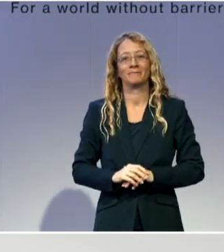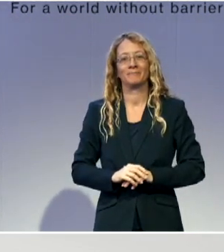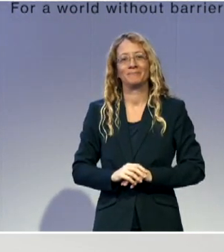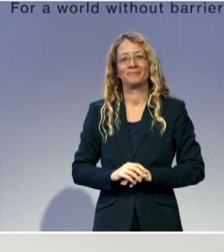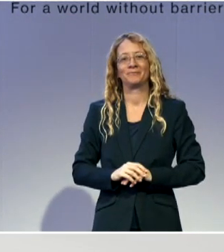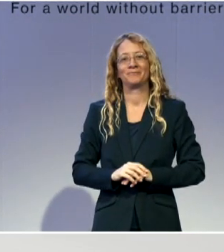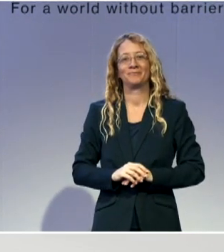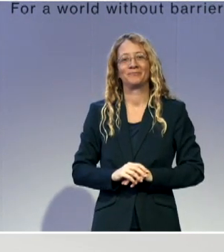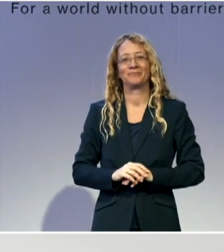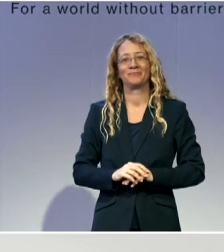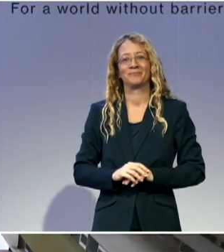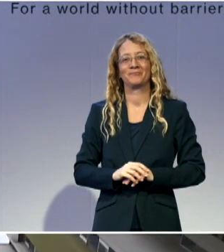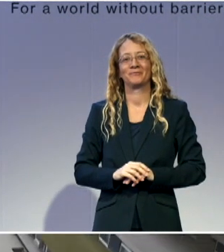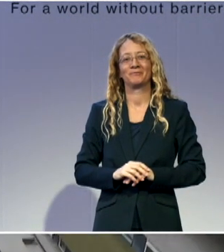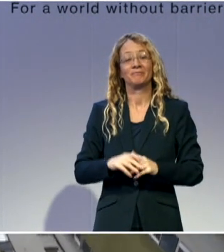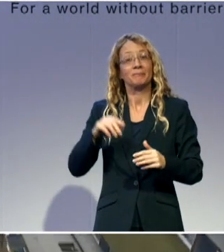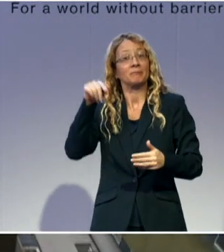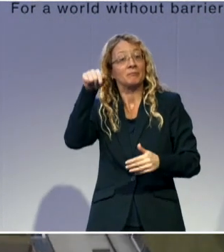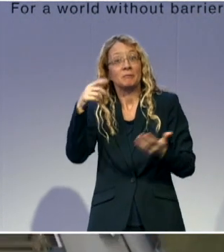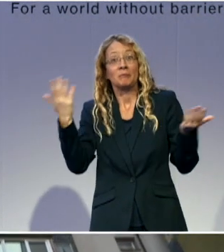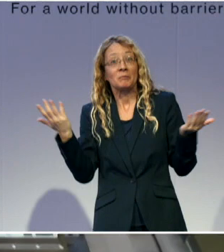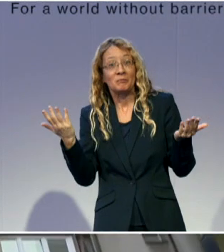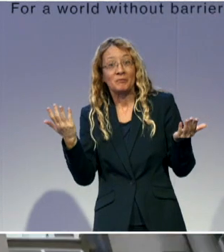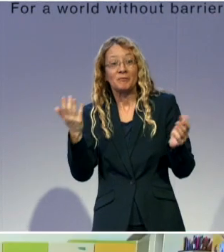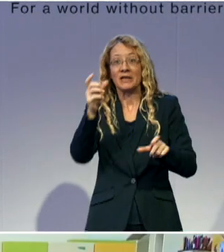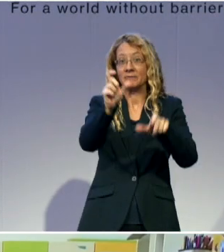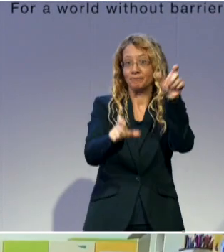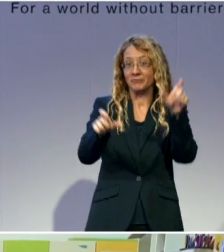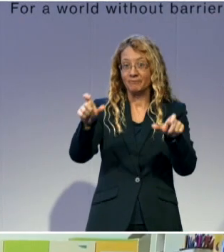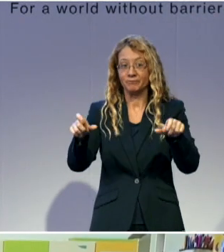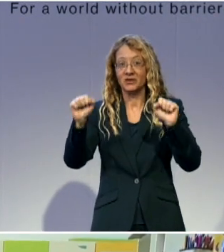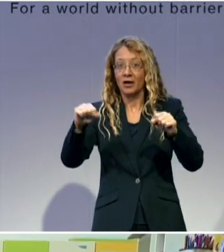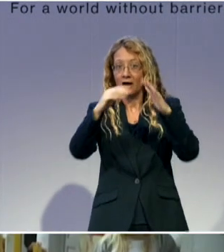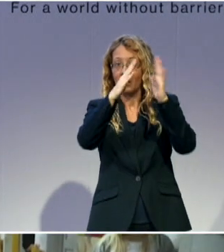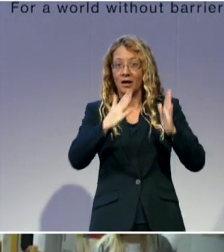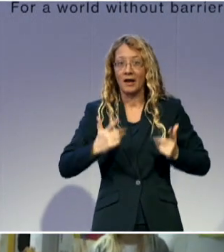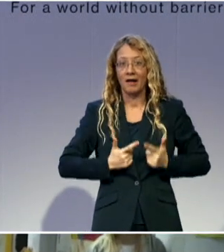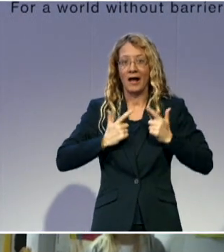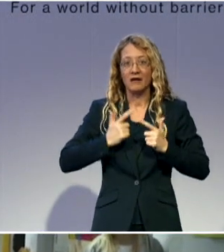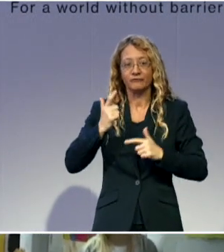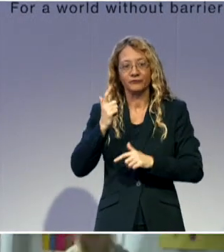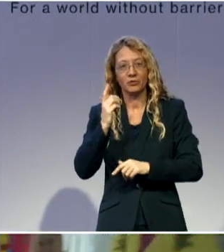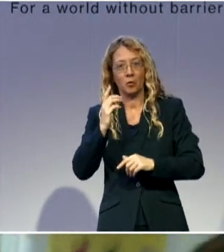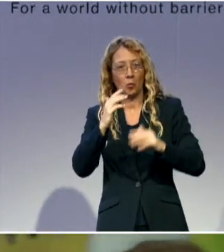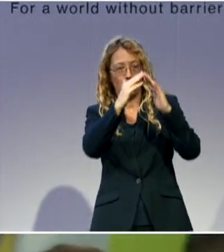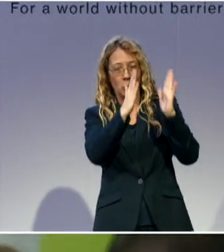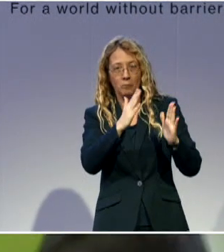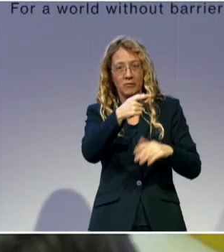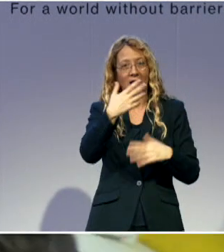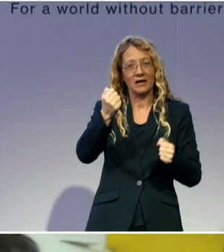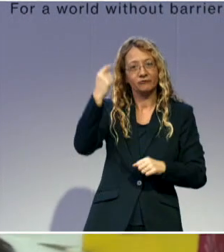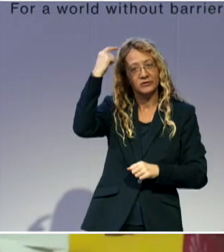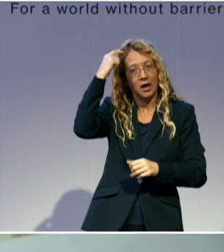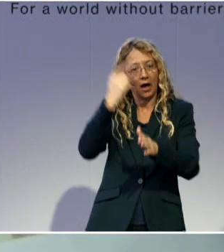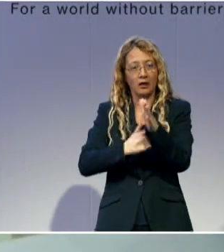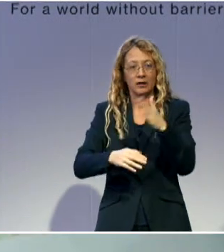Sumero provides housing and person-centered assistance for people with intellectual disabilities to help them stay in their local